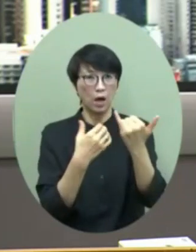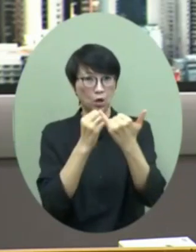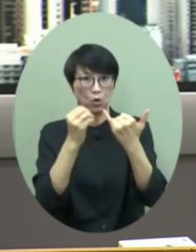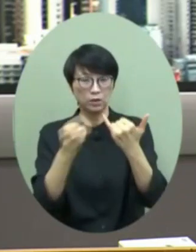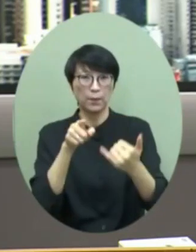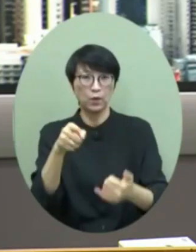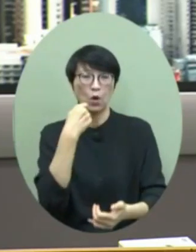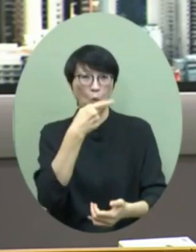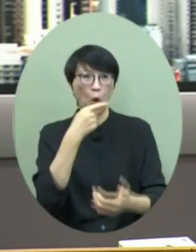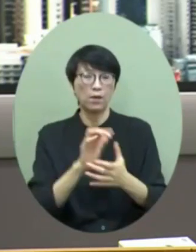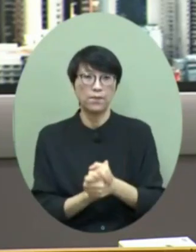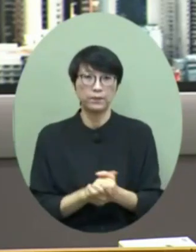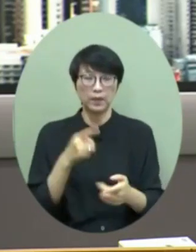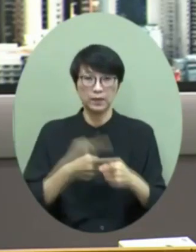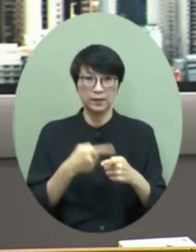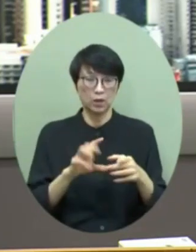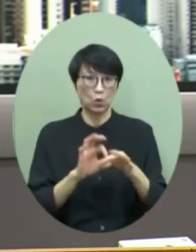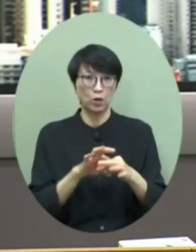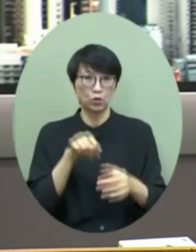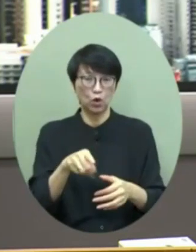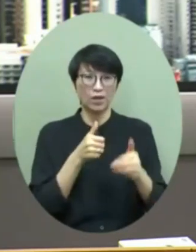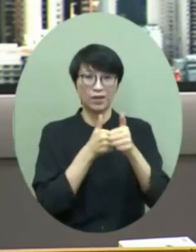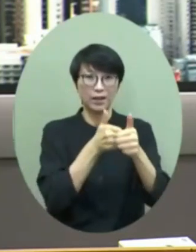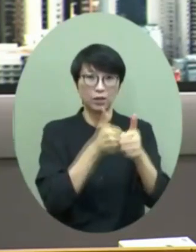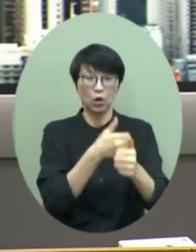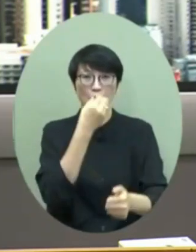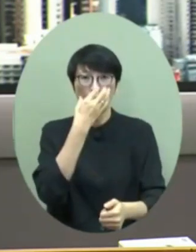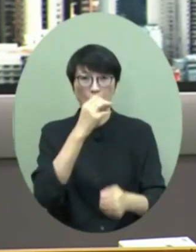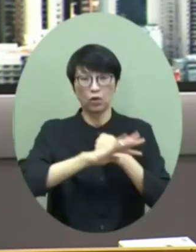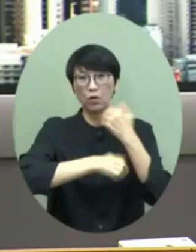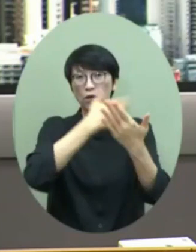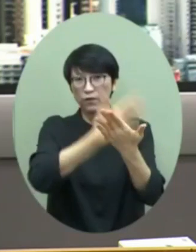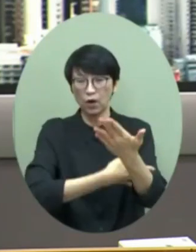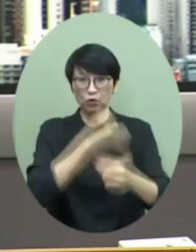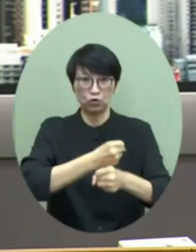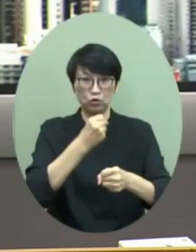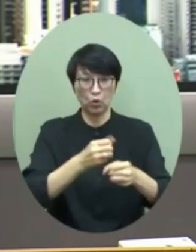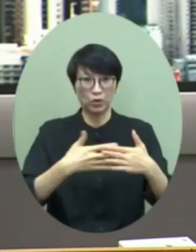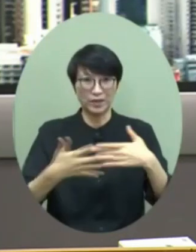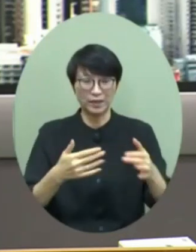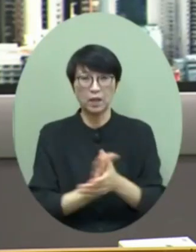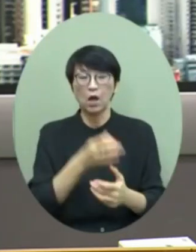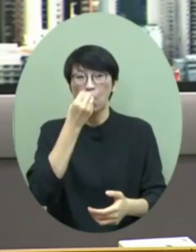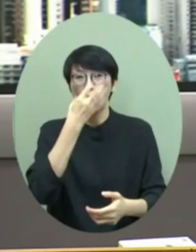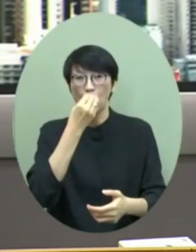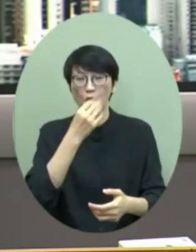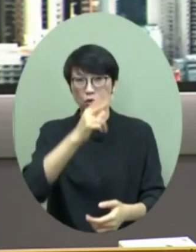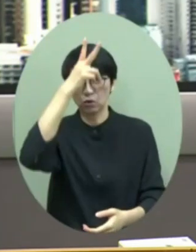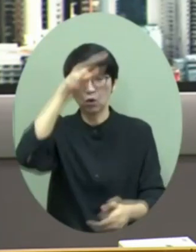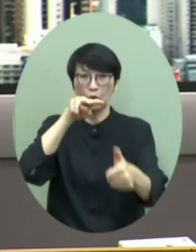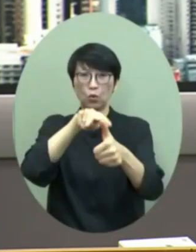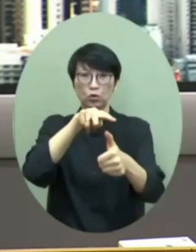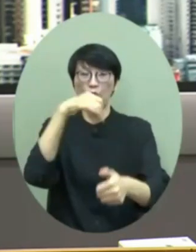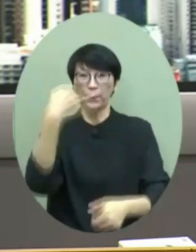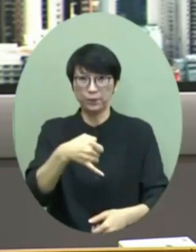this stated clearly. And then for Article 60, is stated that